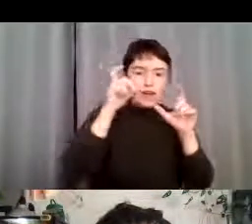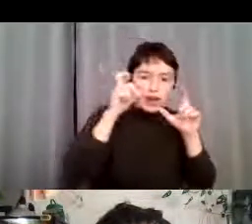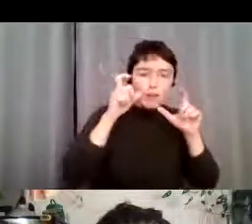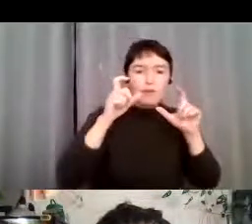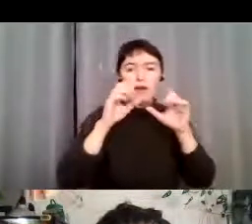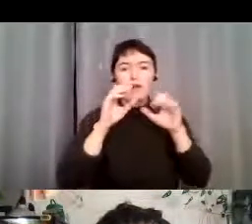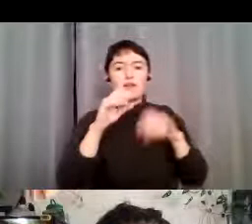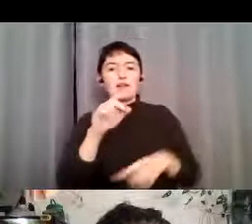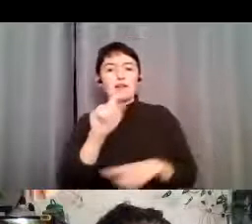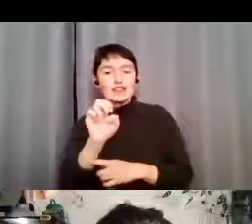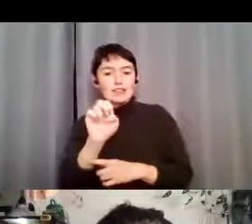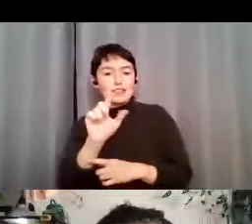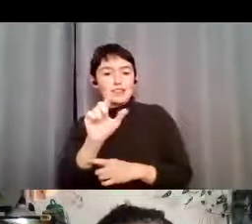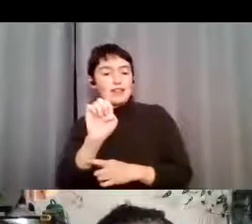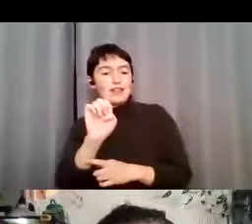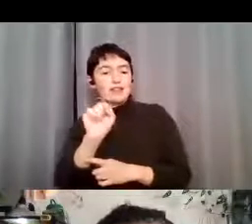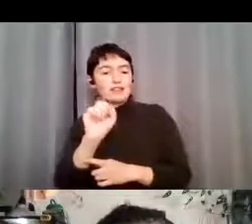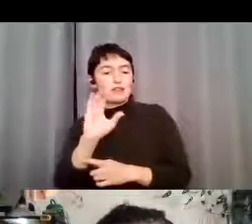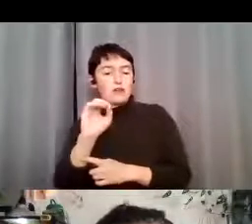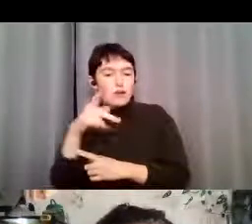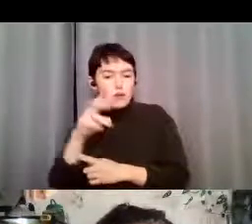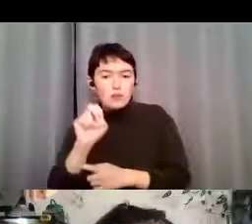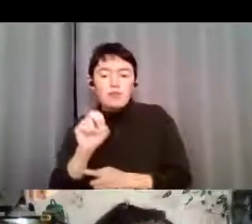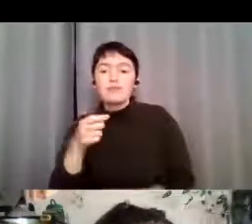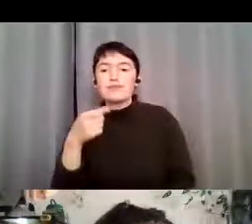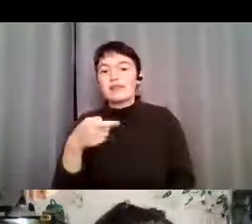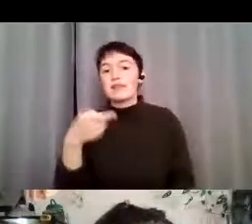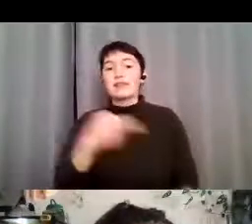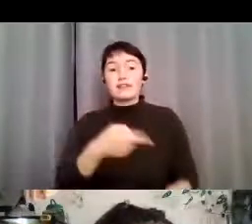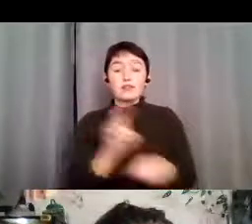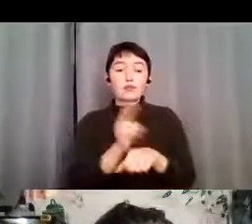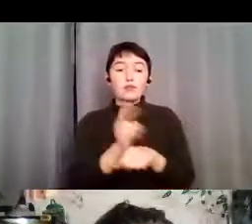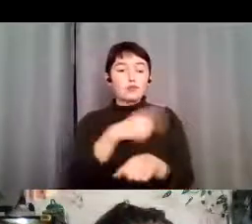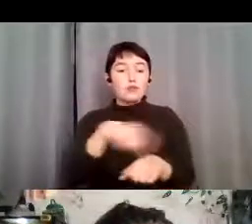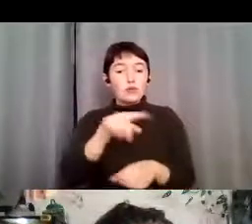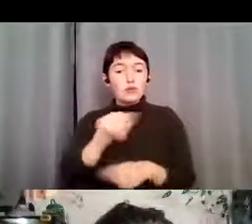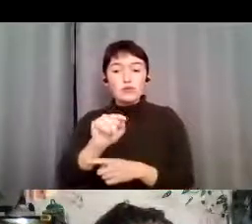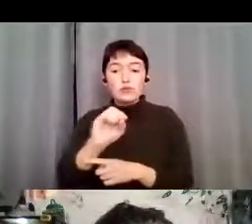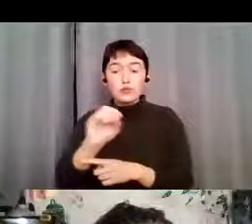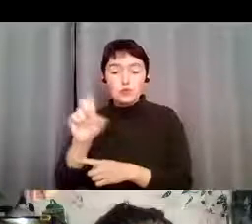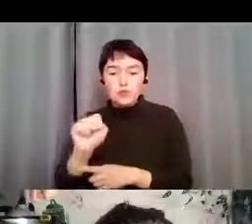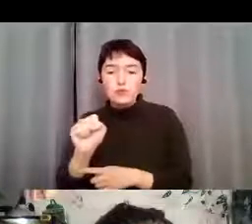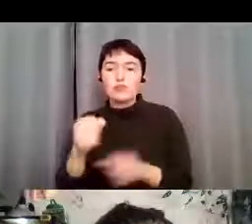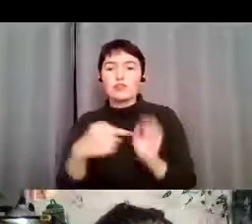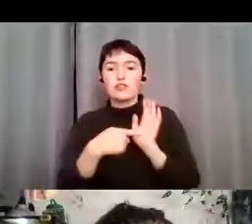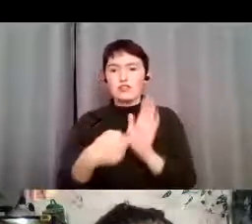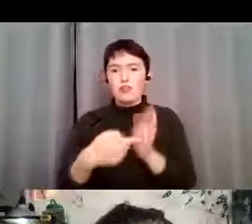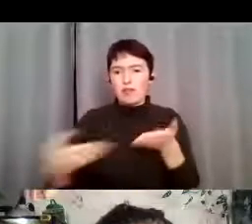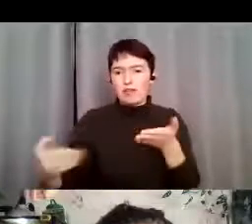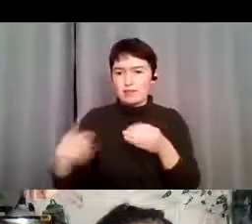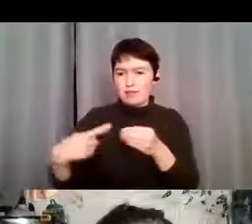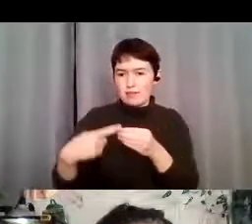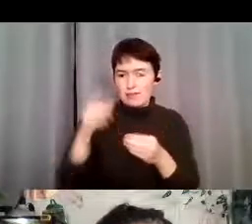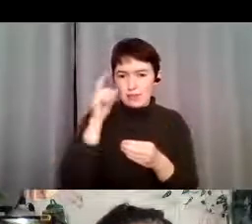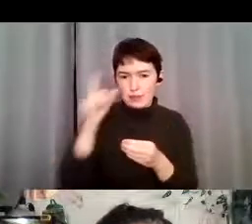what they see. And so if I play this little video here, this is a